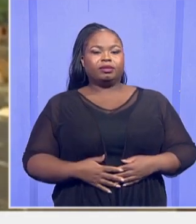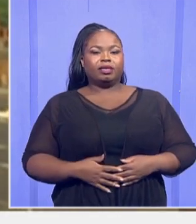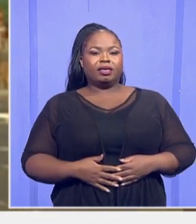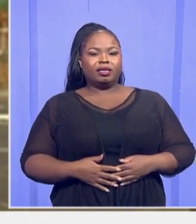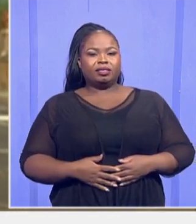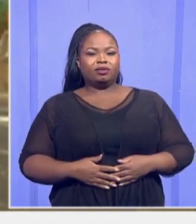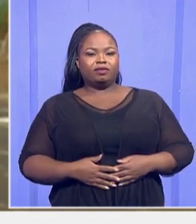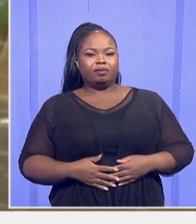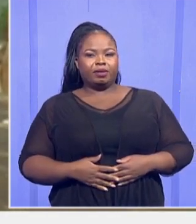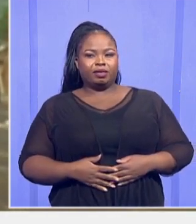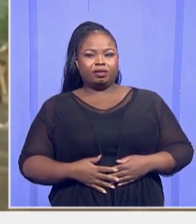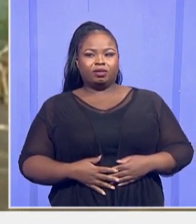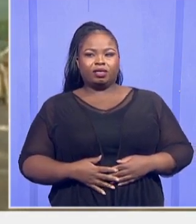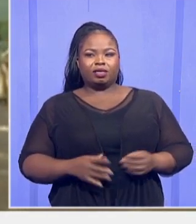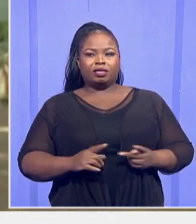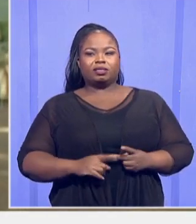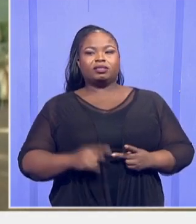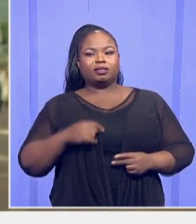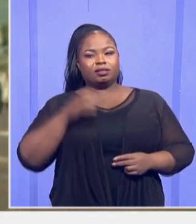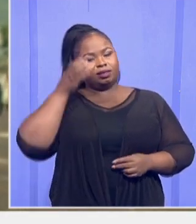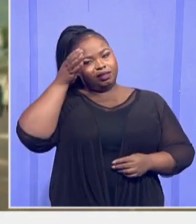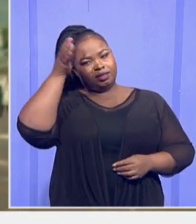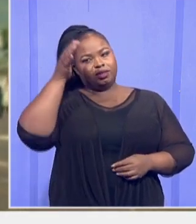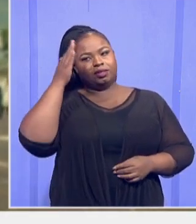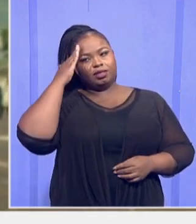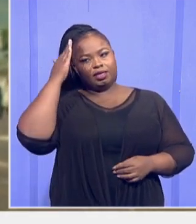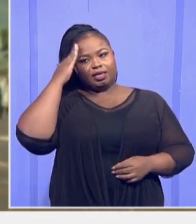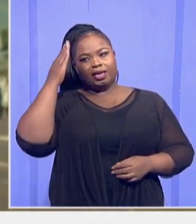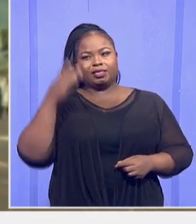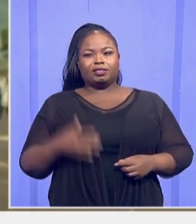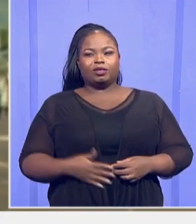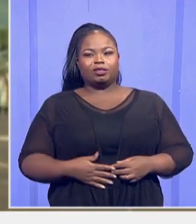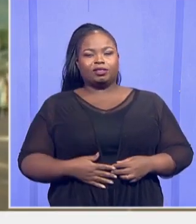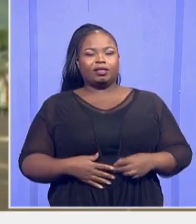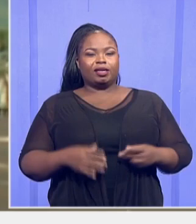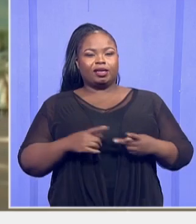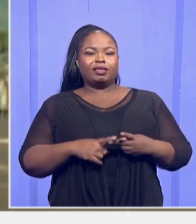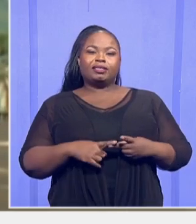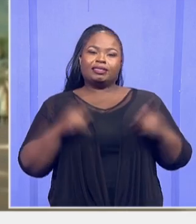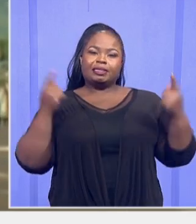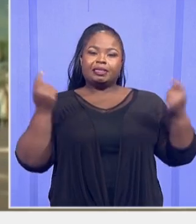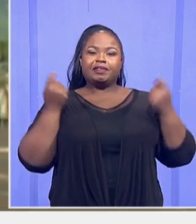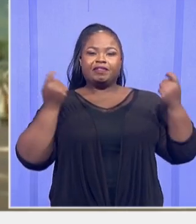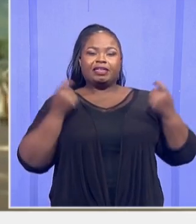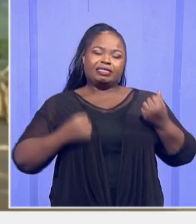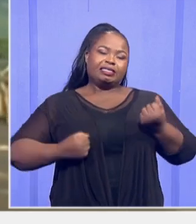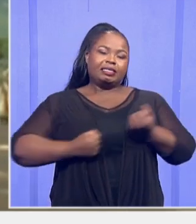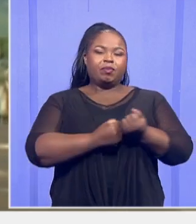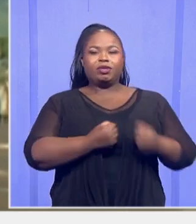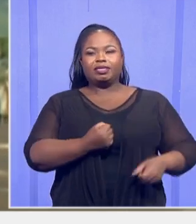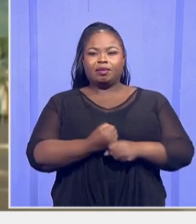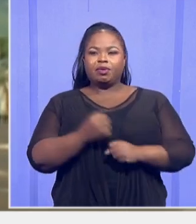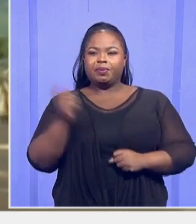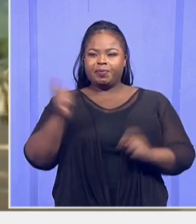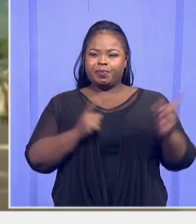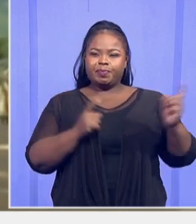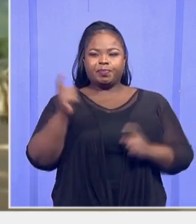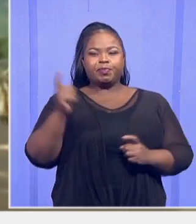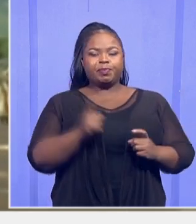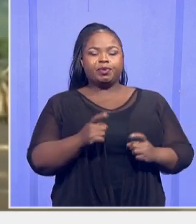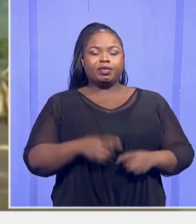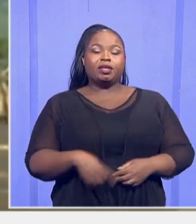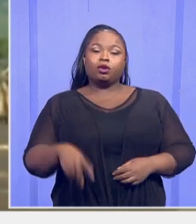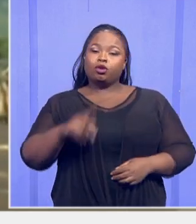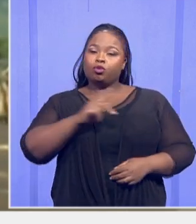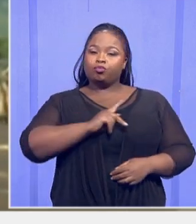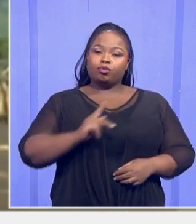be conceptualized that this event is well supported. We are going to have the Premier